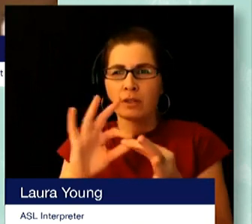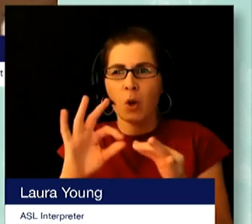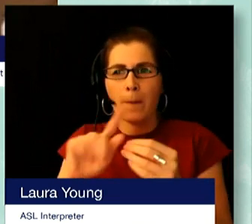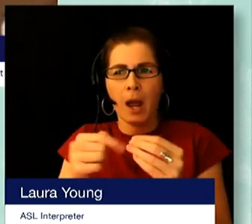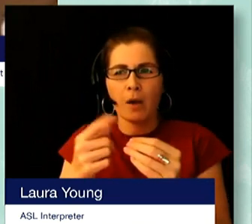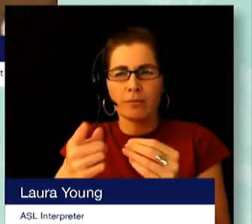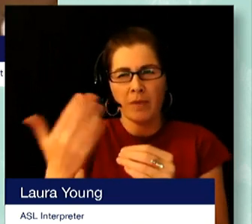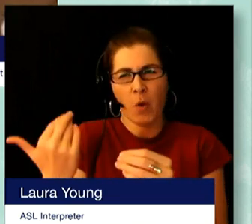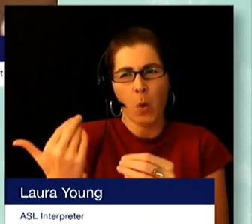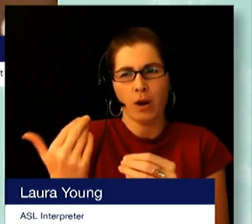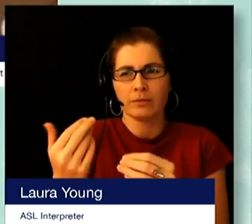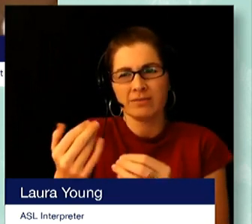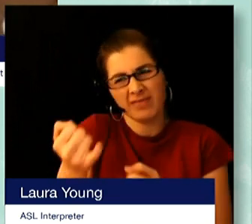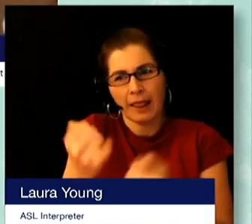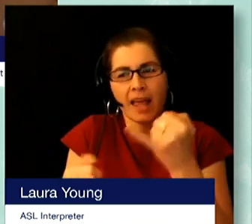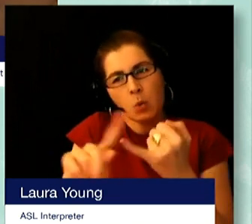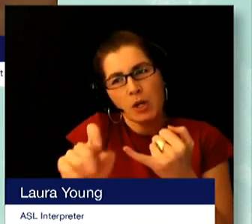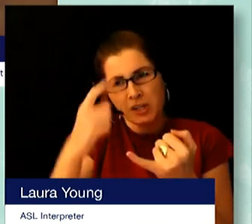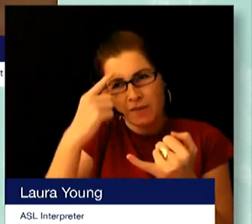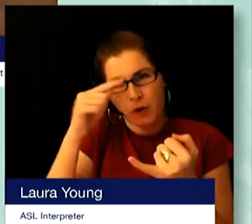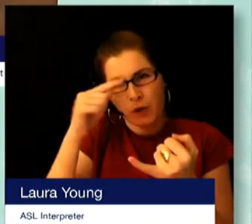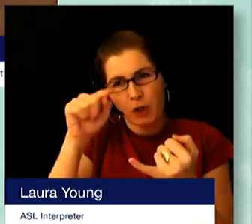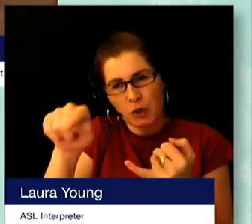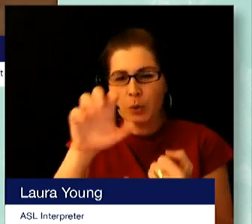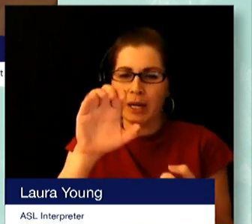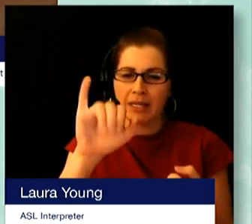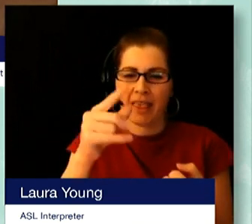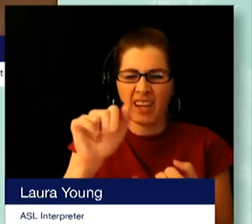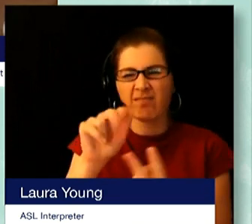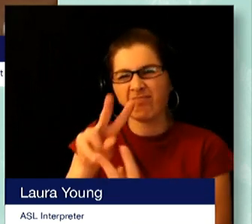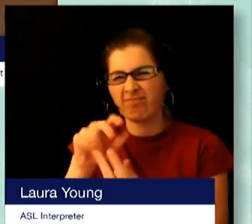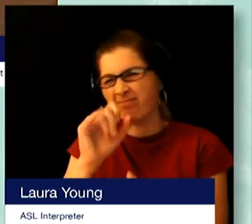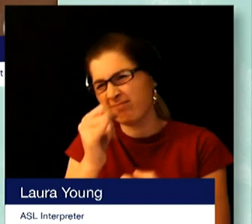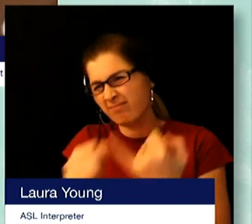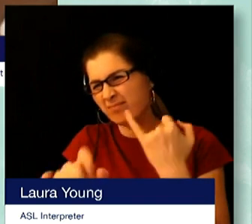we'll have this be the final question for you and Cynthia.